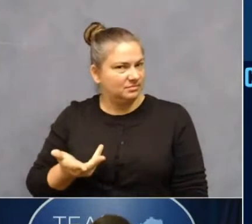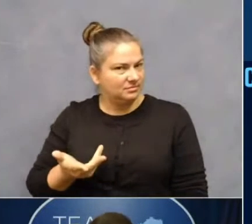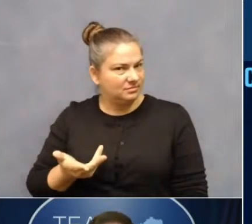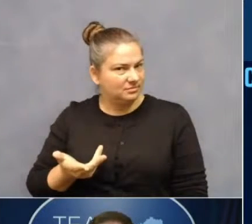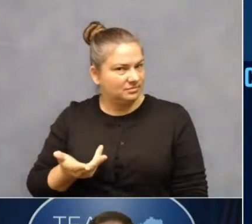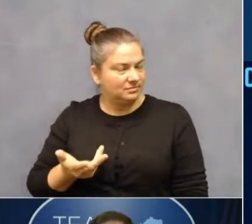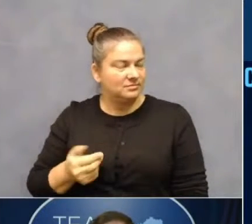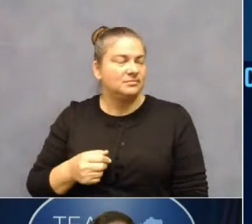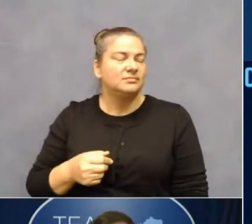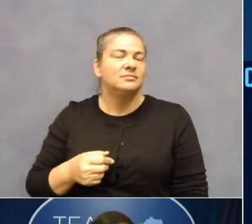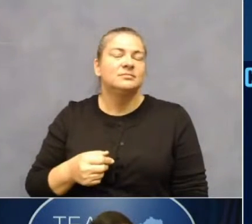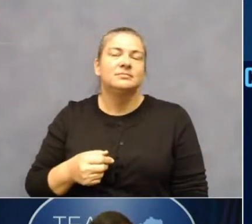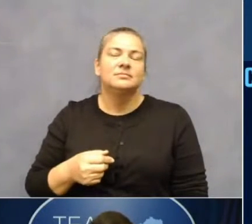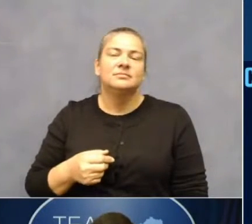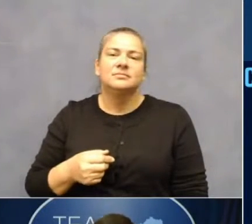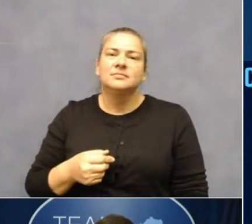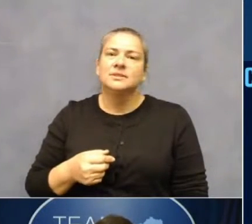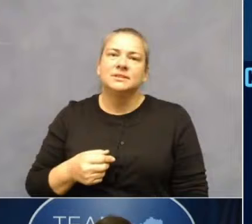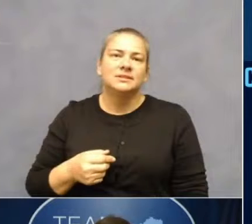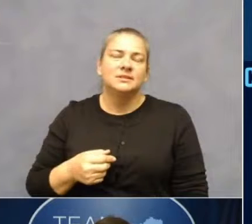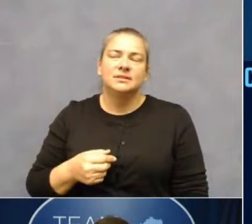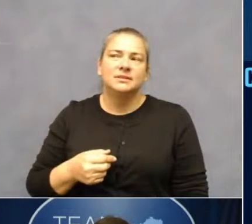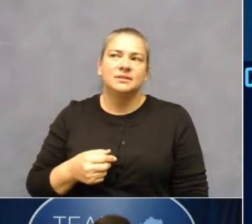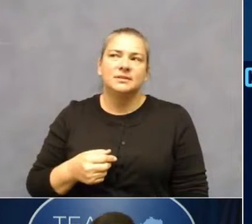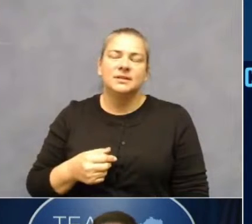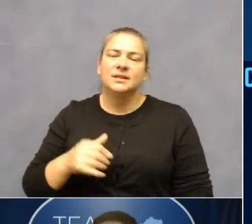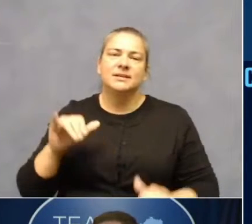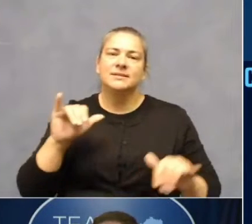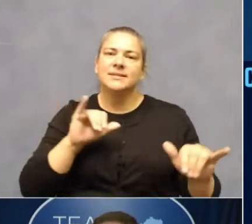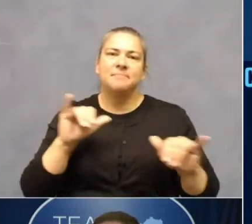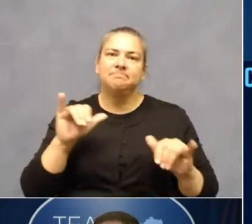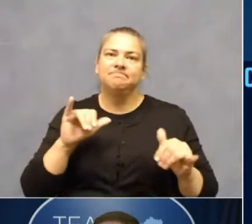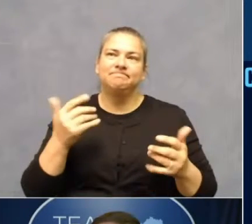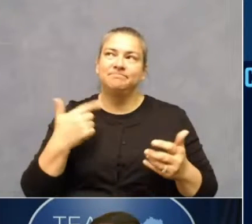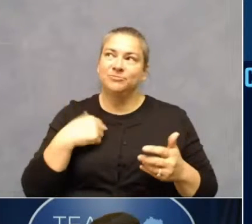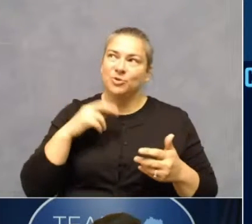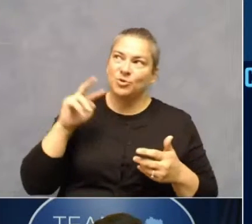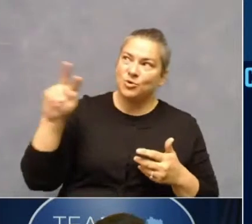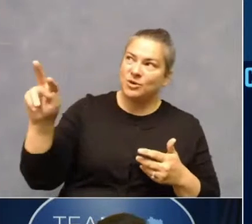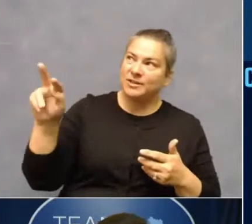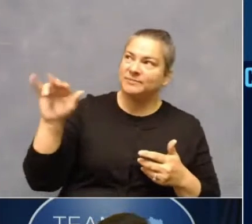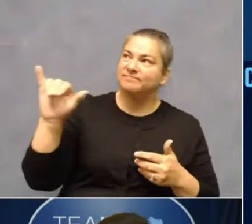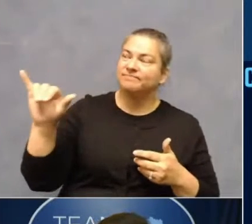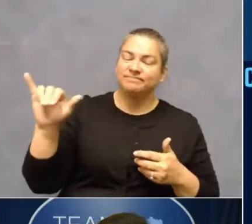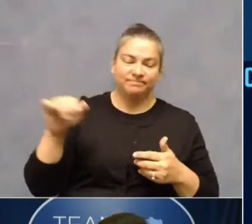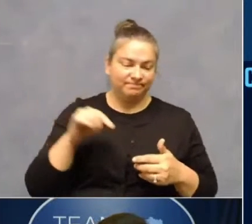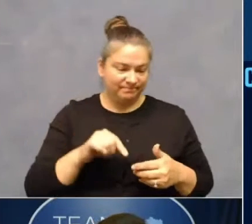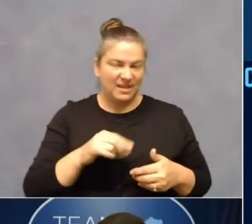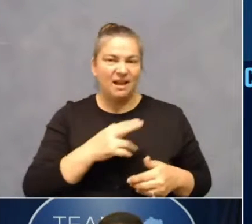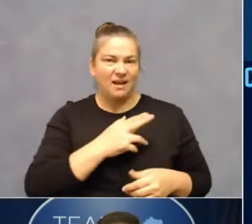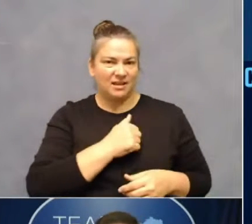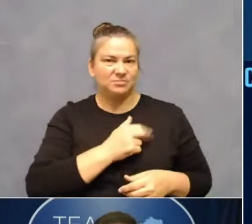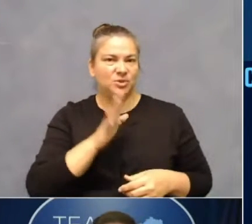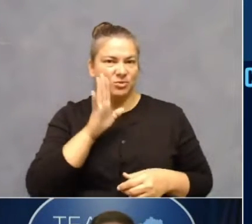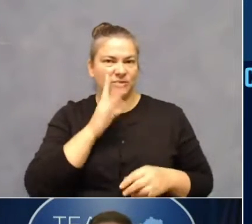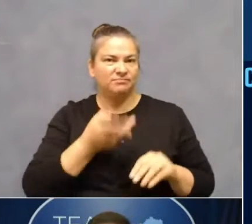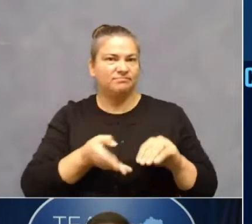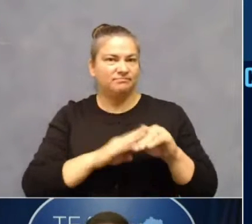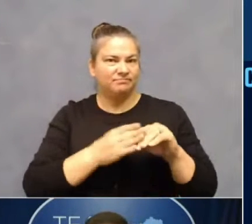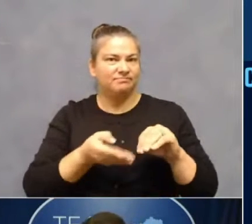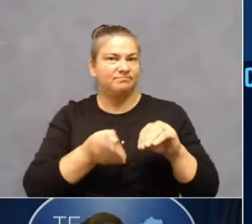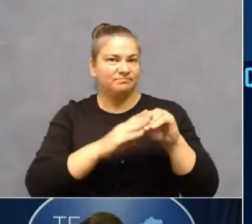And just like nationally, hospitalization follows this rise in cases. And Kentucky's